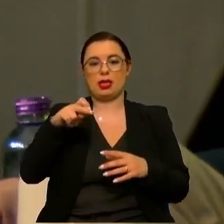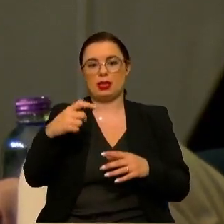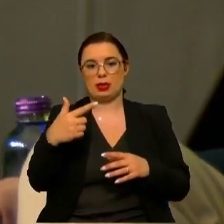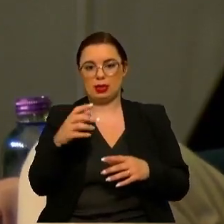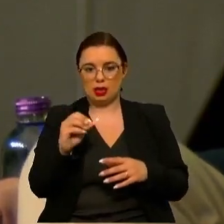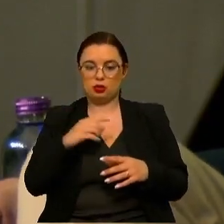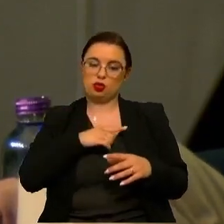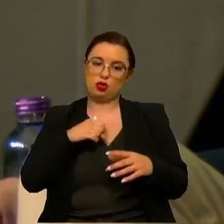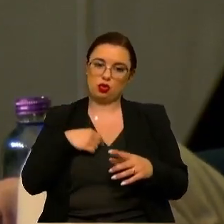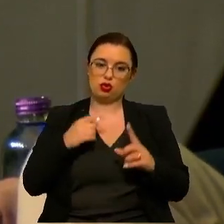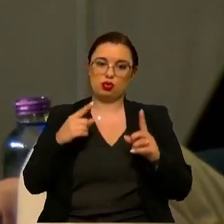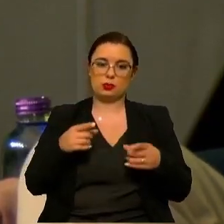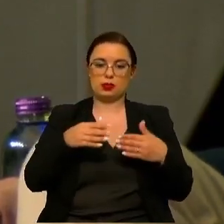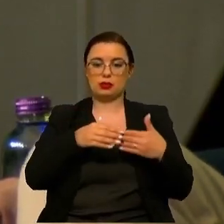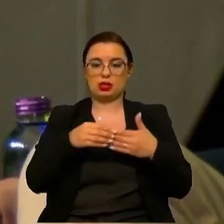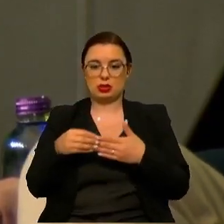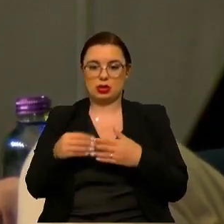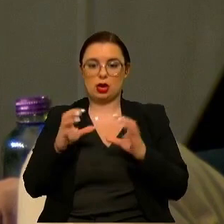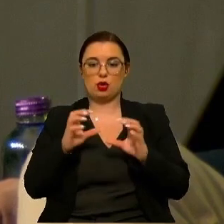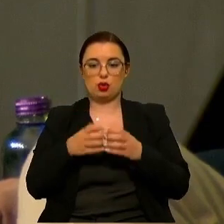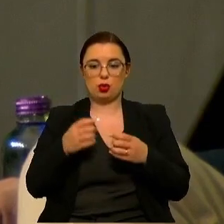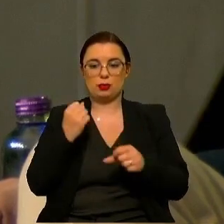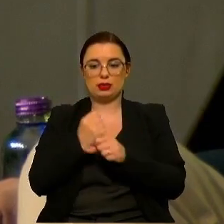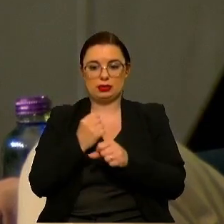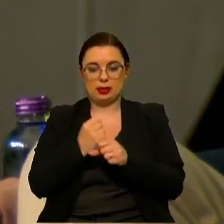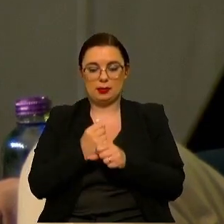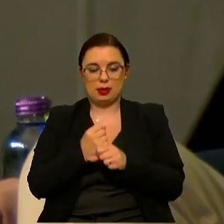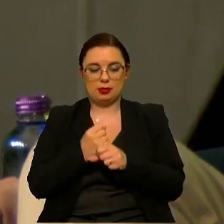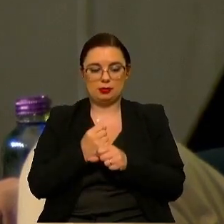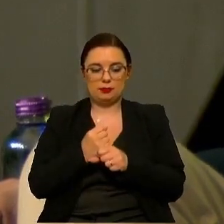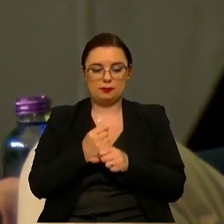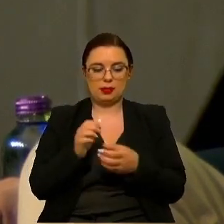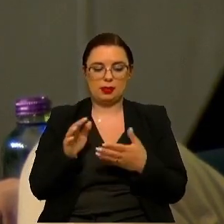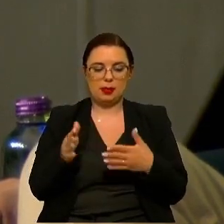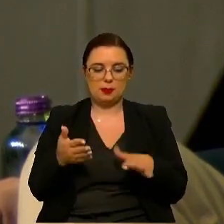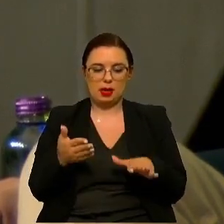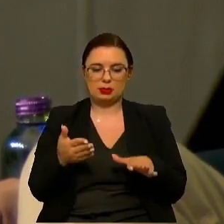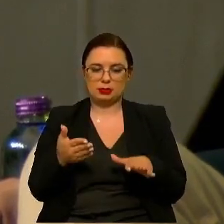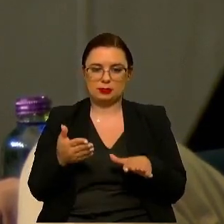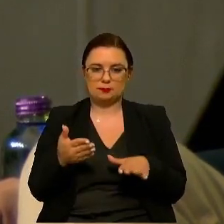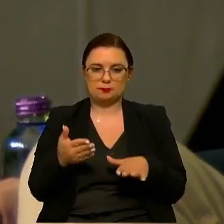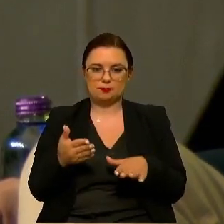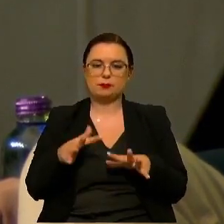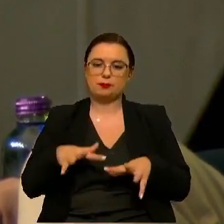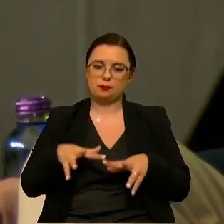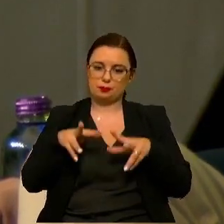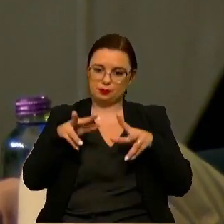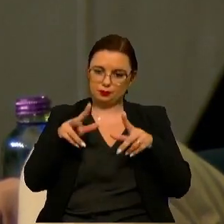first steps in this flagship project with NATO. A leader,